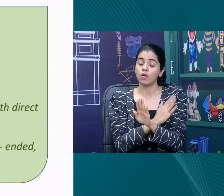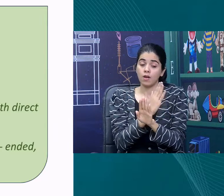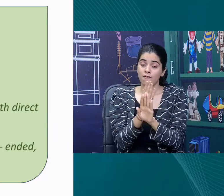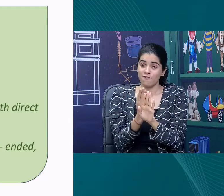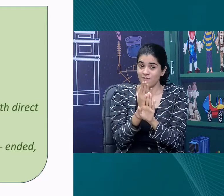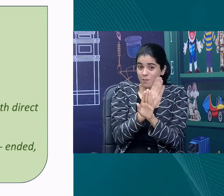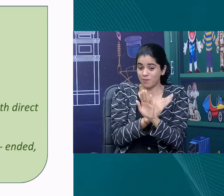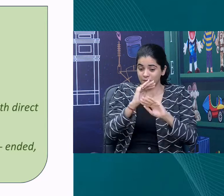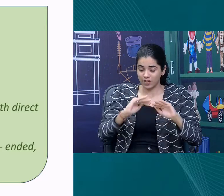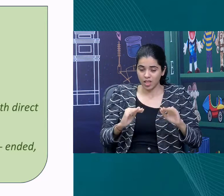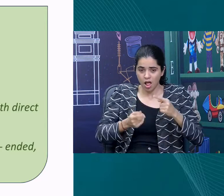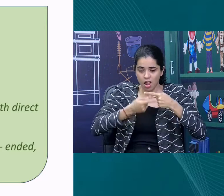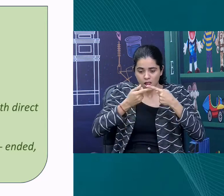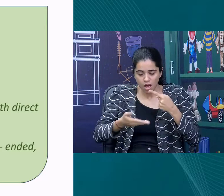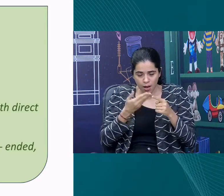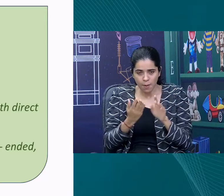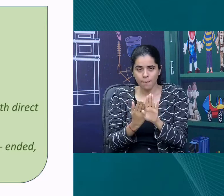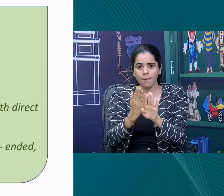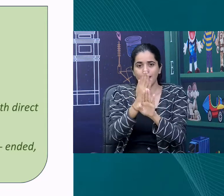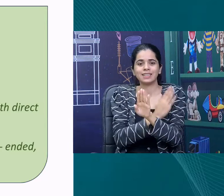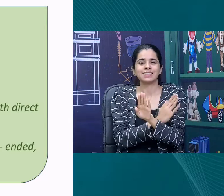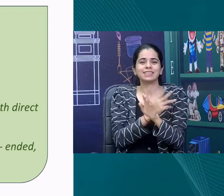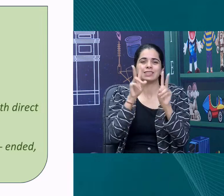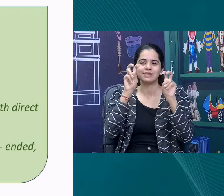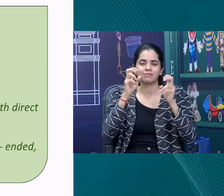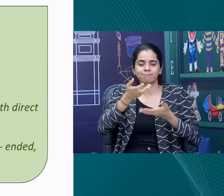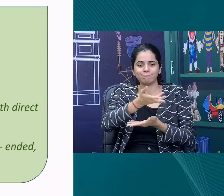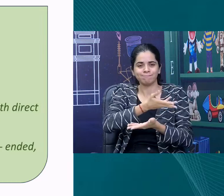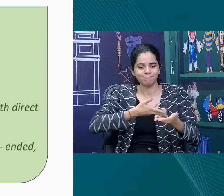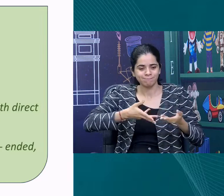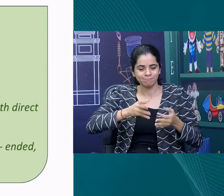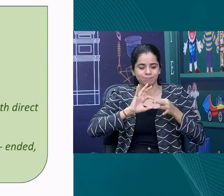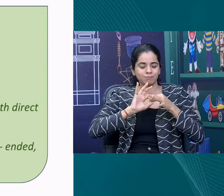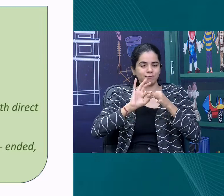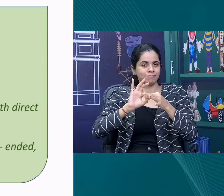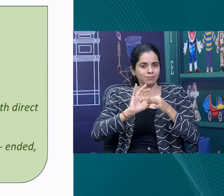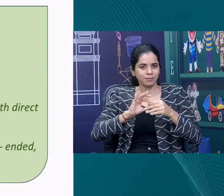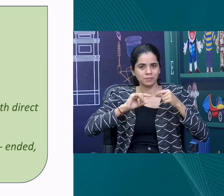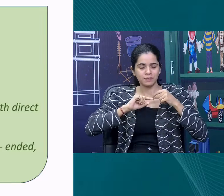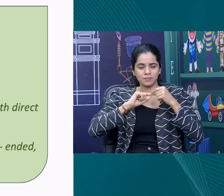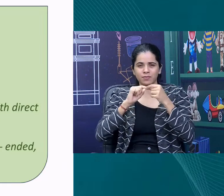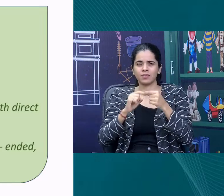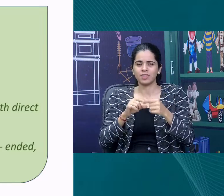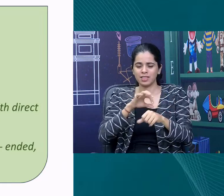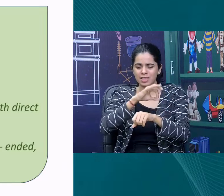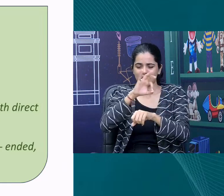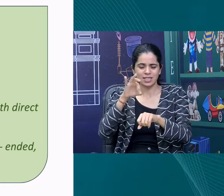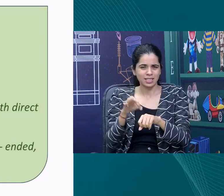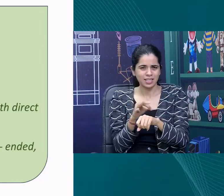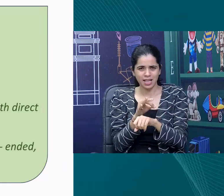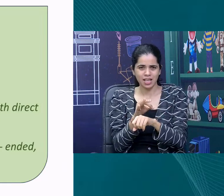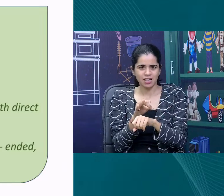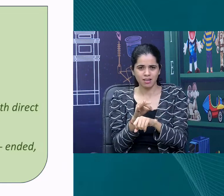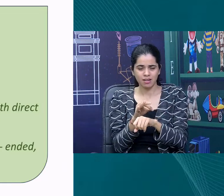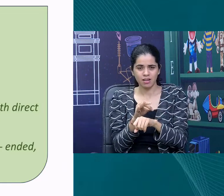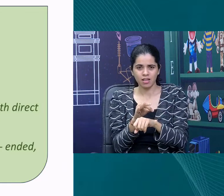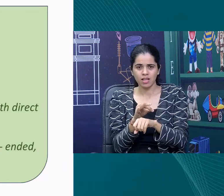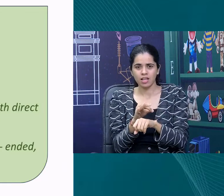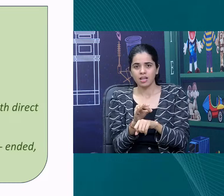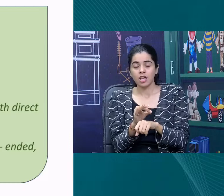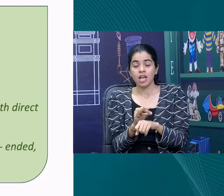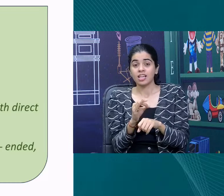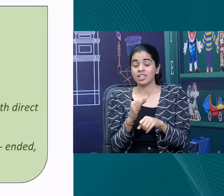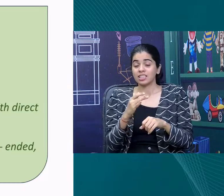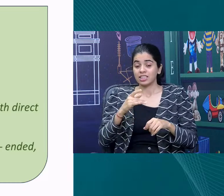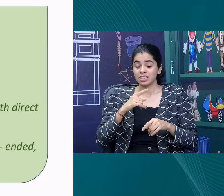the child, and based on the understanding of what they know. We saw in the insect class, the teacher skipped teaching